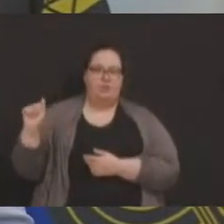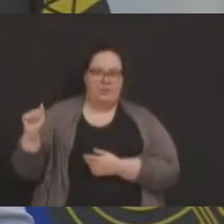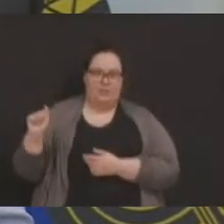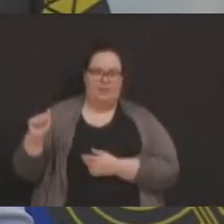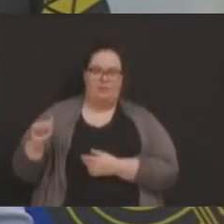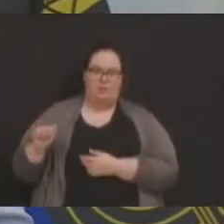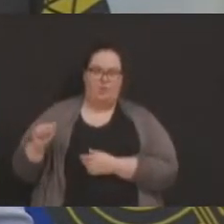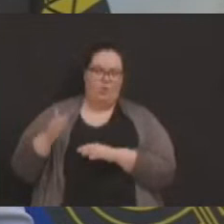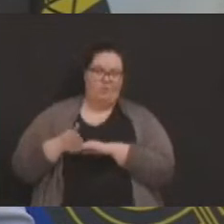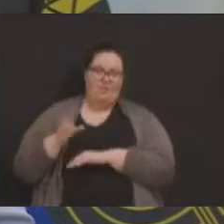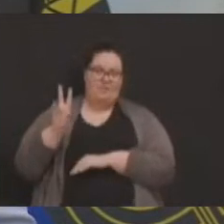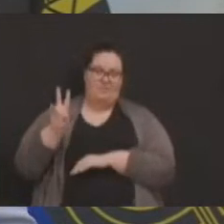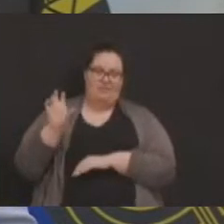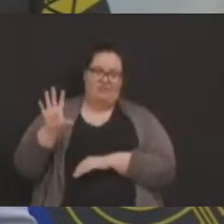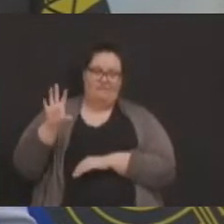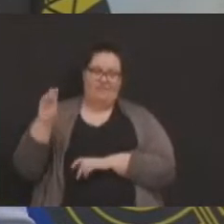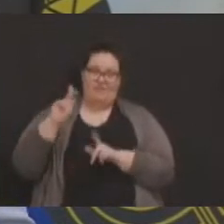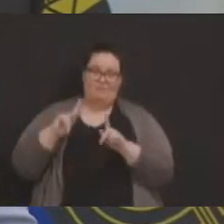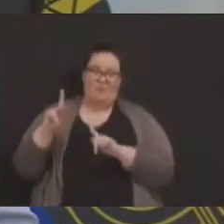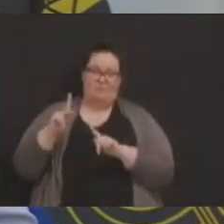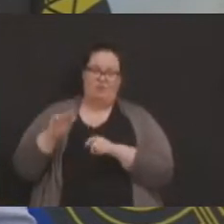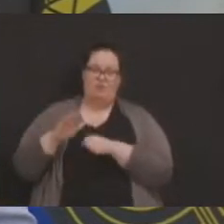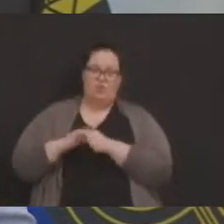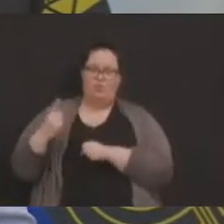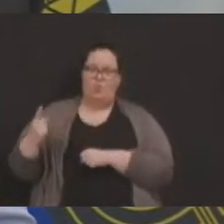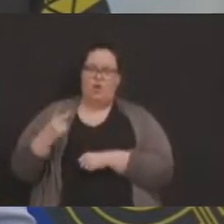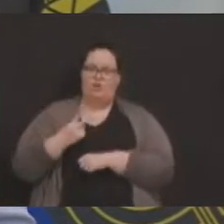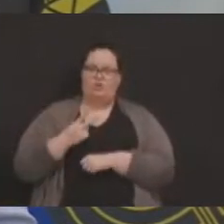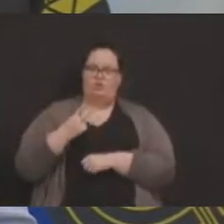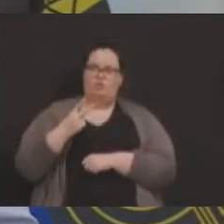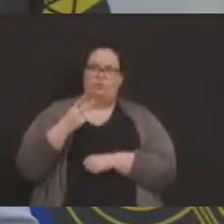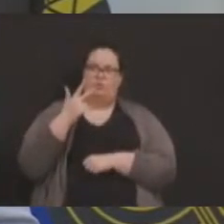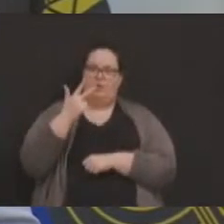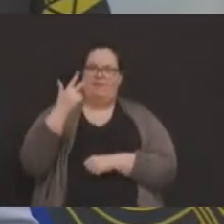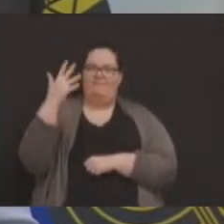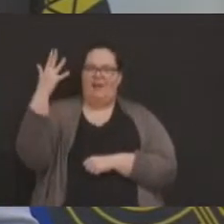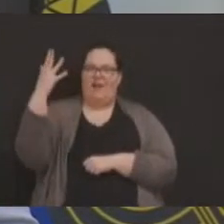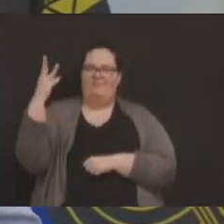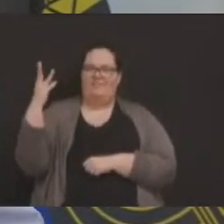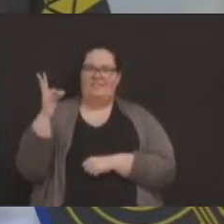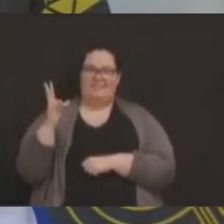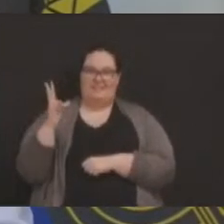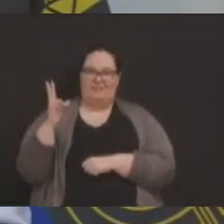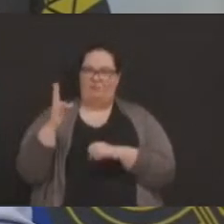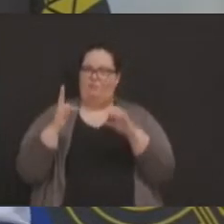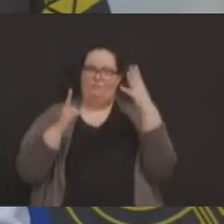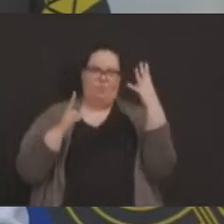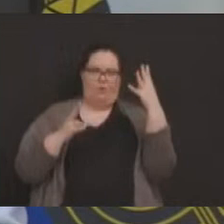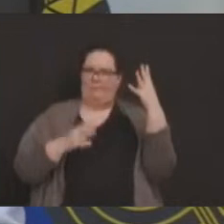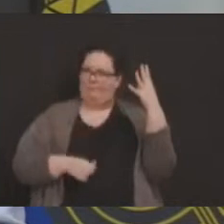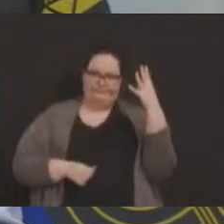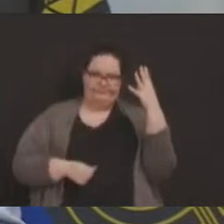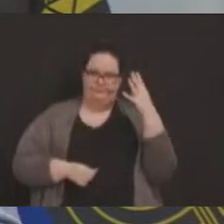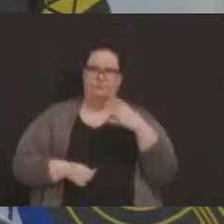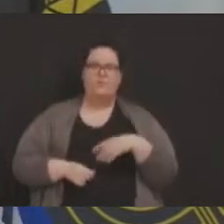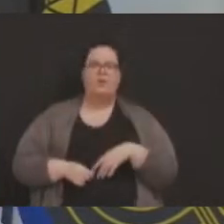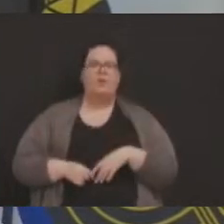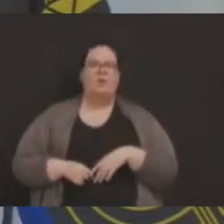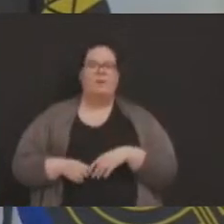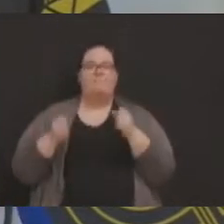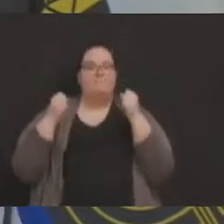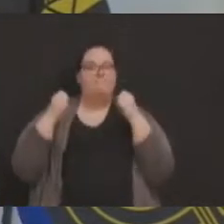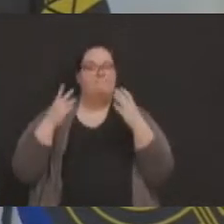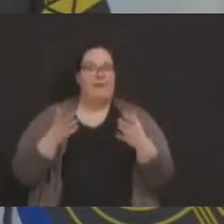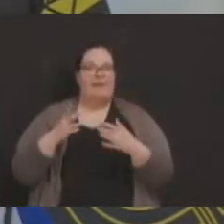are scheduled to get their second dose of the vaccine this week. There are no first dose clinics planned for the Pfizer vaccine. Knowing that these interruptions